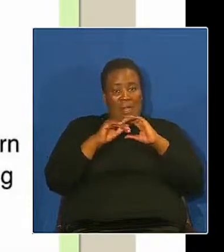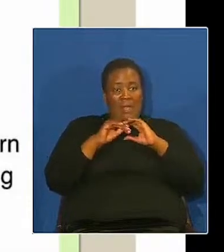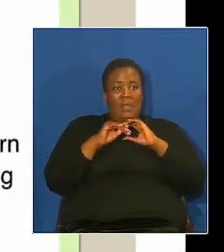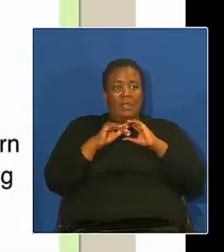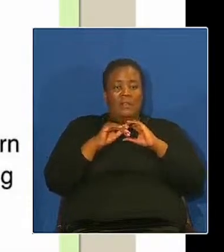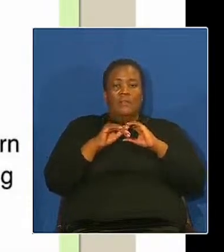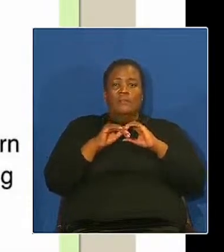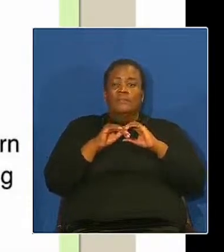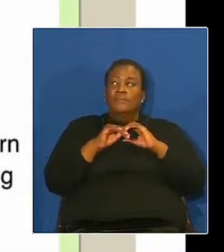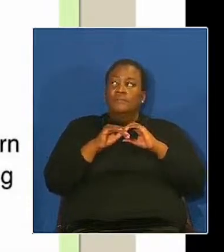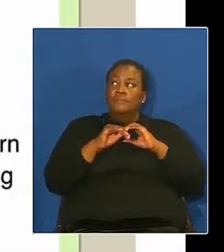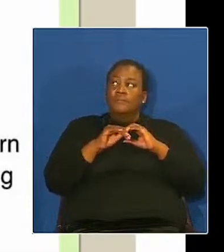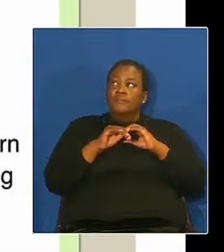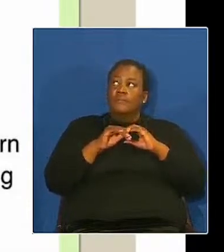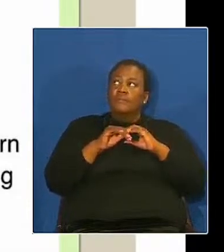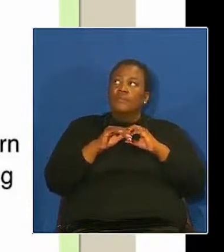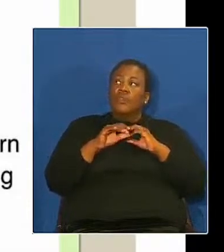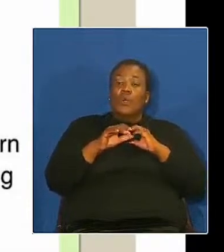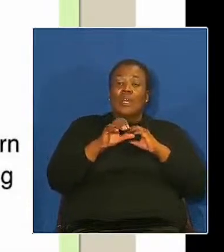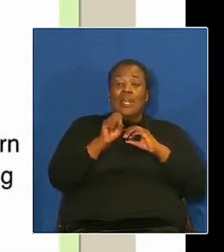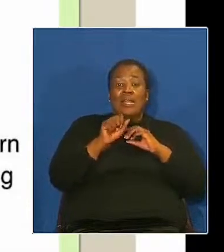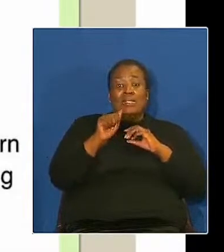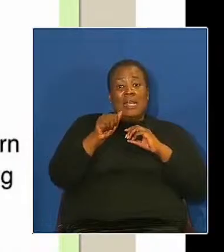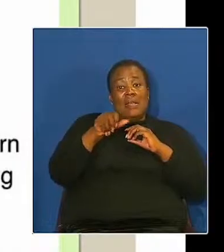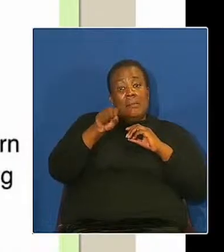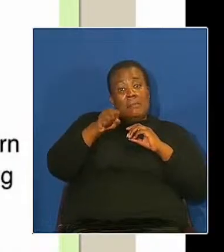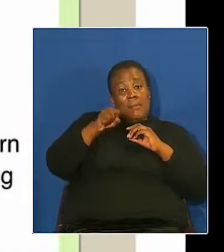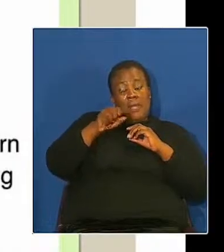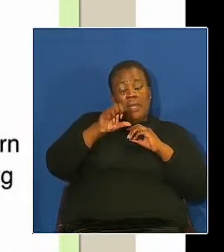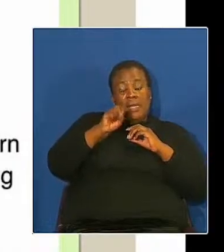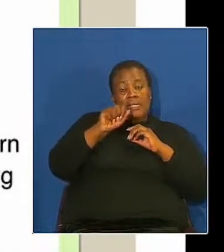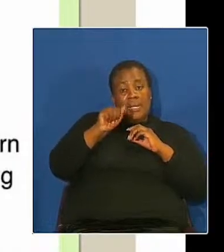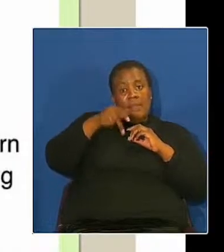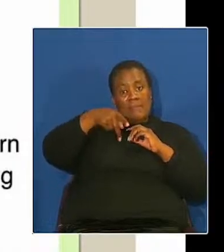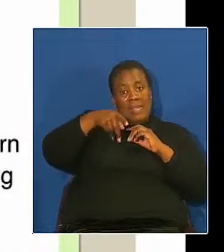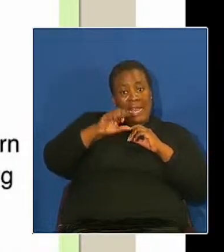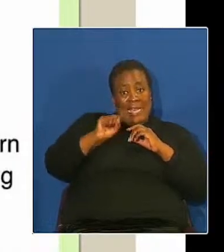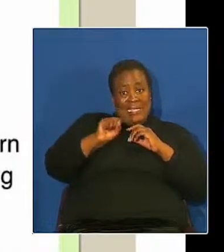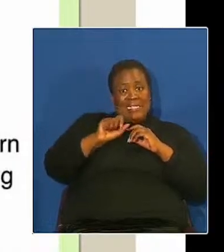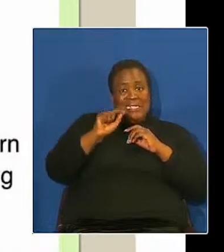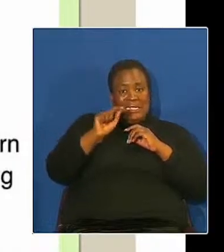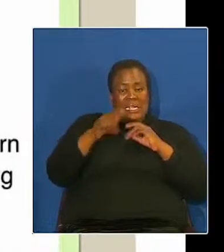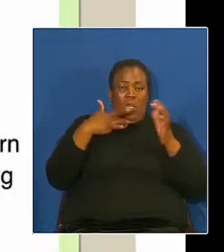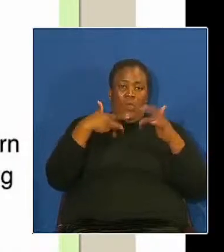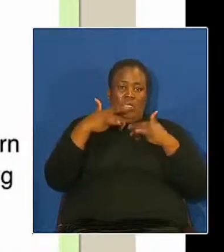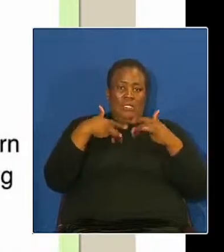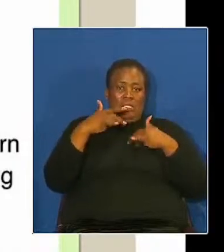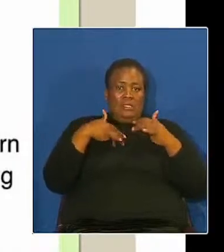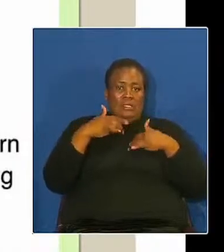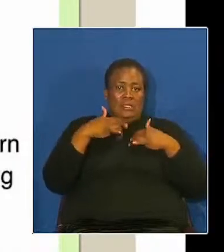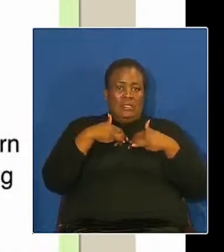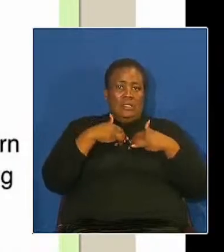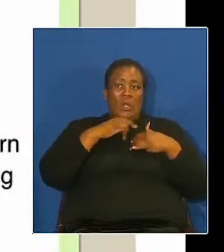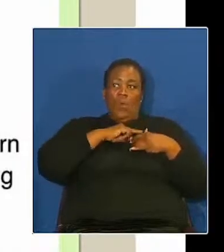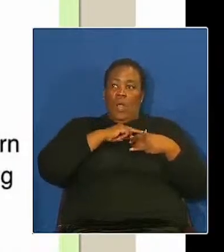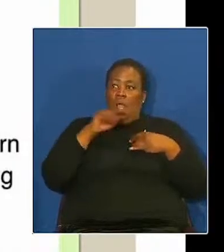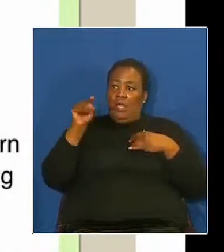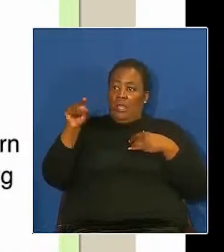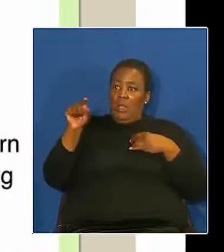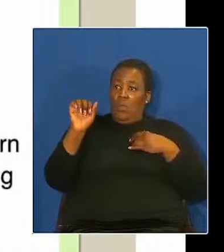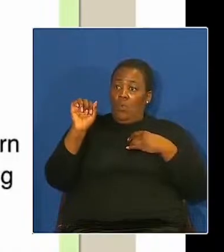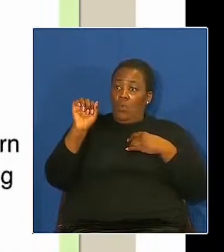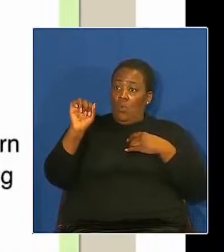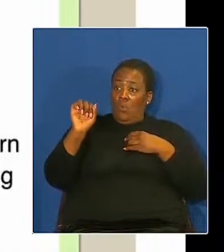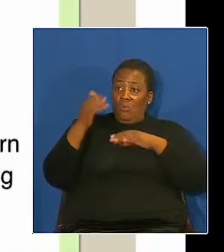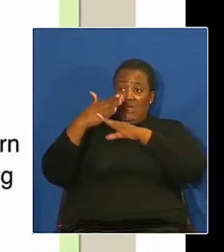convey SAPS's concern in respect of contractual non-performance on your part regarding